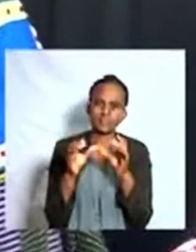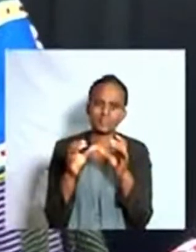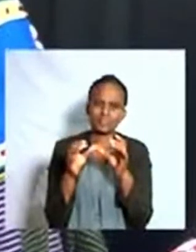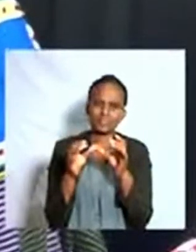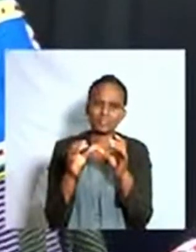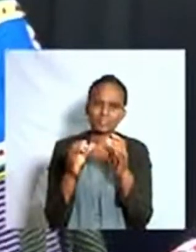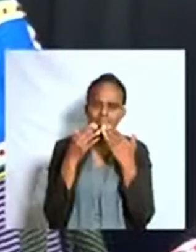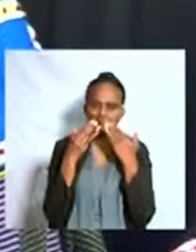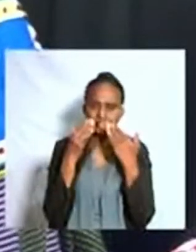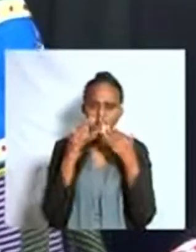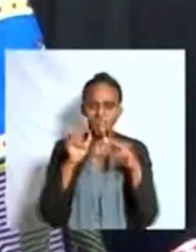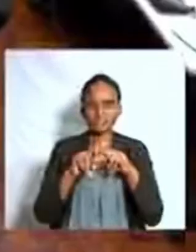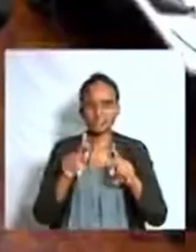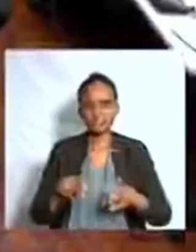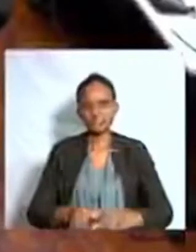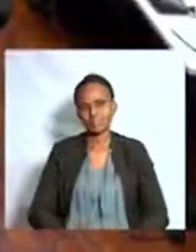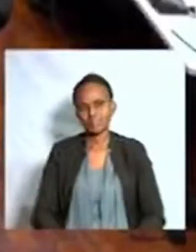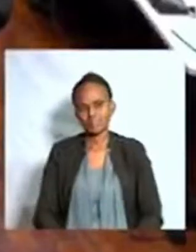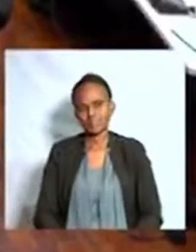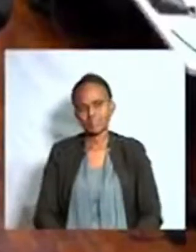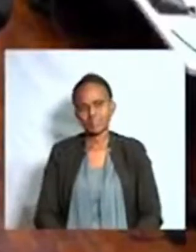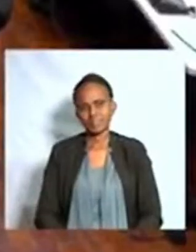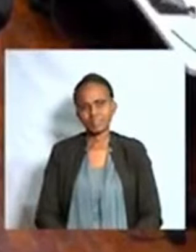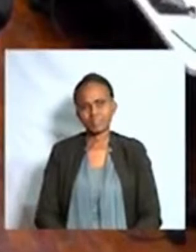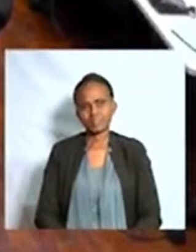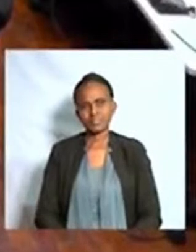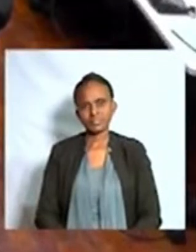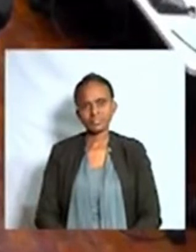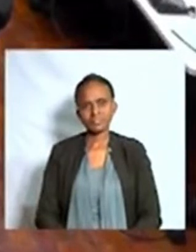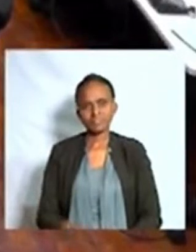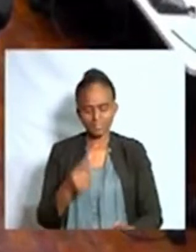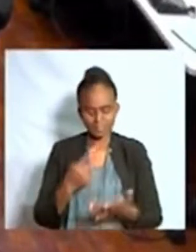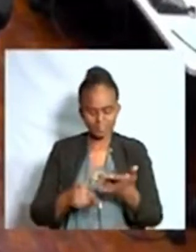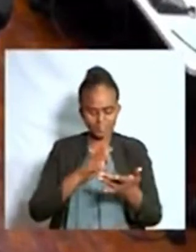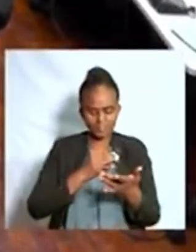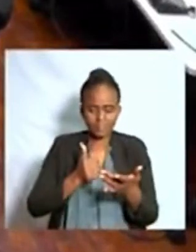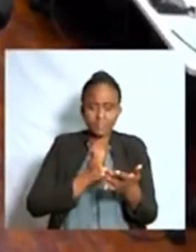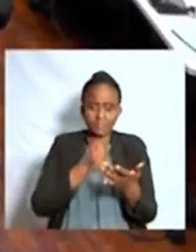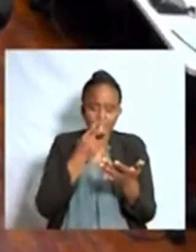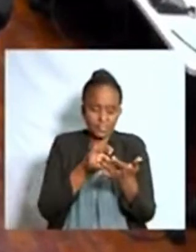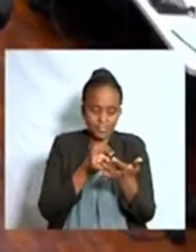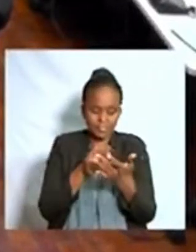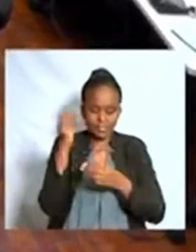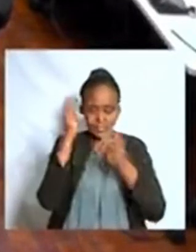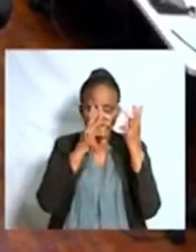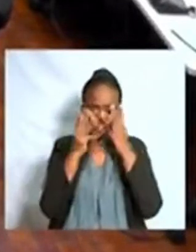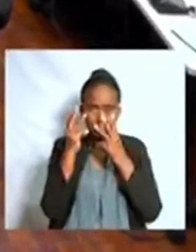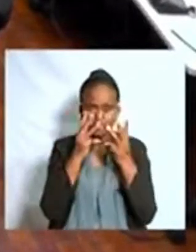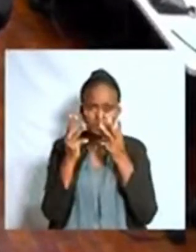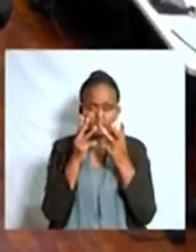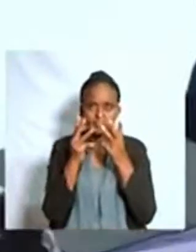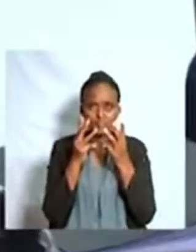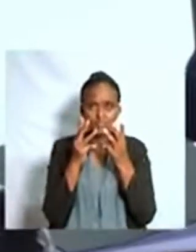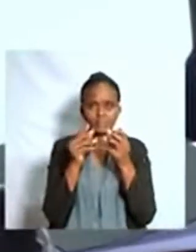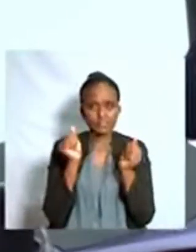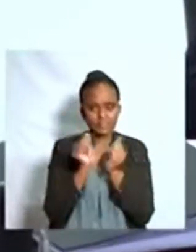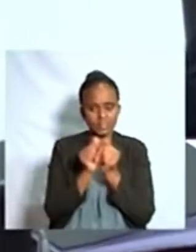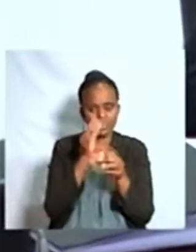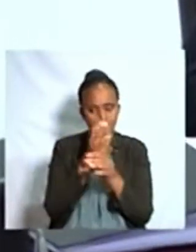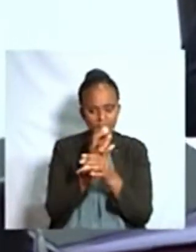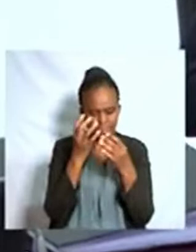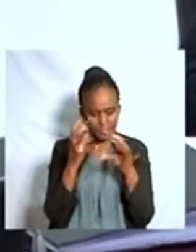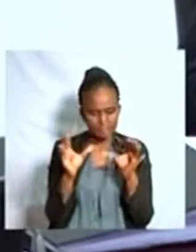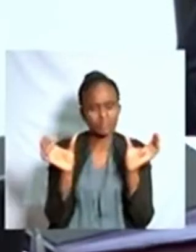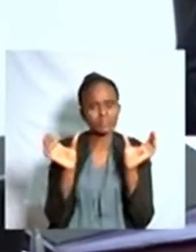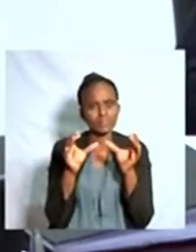Actually, thank you, Chair. Thank you. Actually, what we have realized, one of the things actually we are concerned about with the Chinsali Municipal